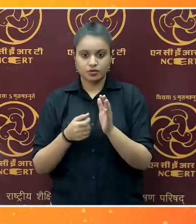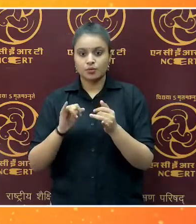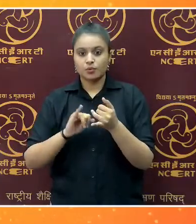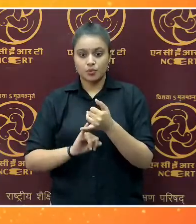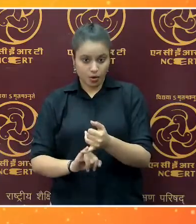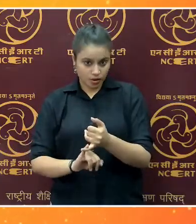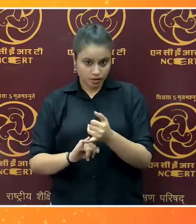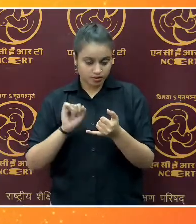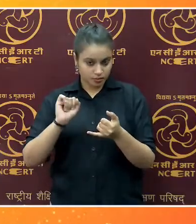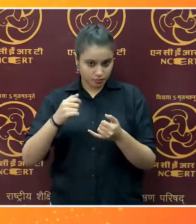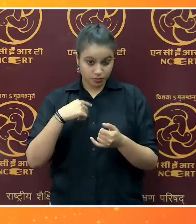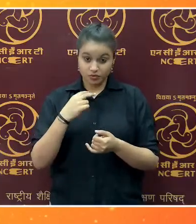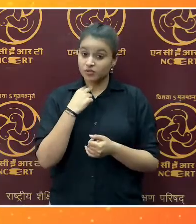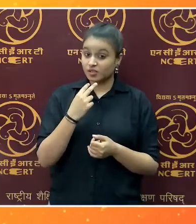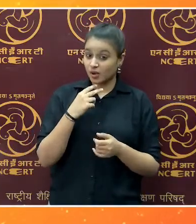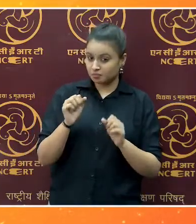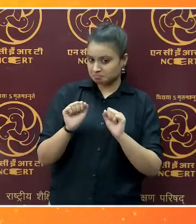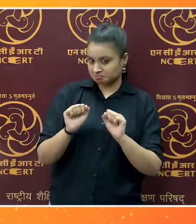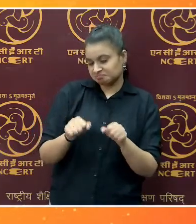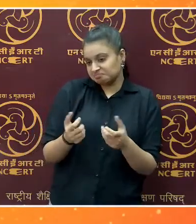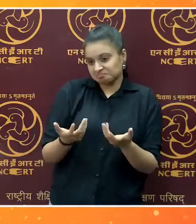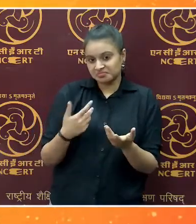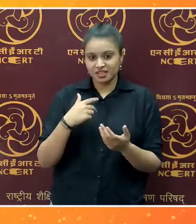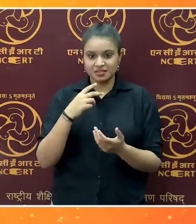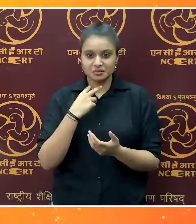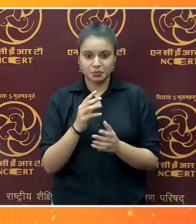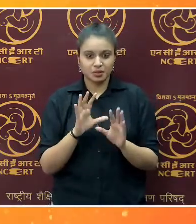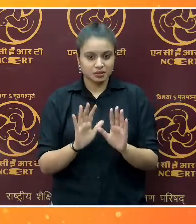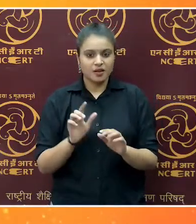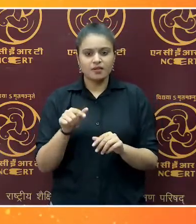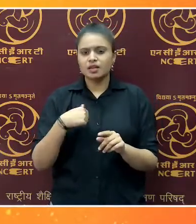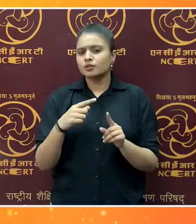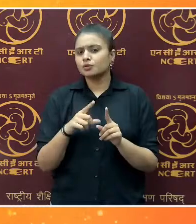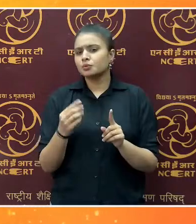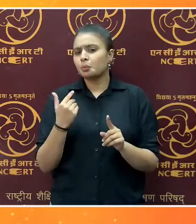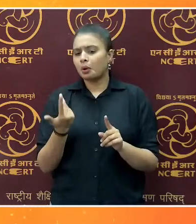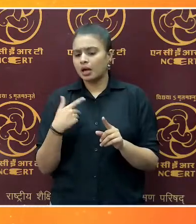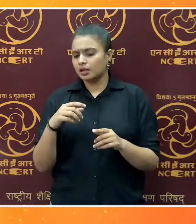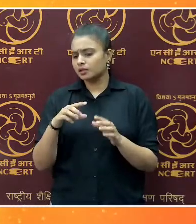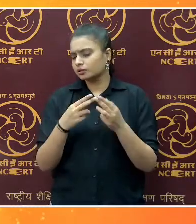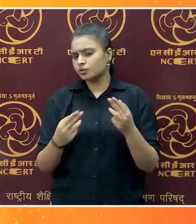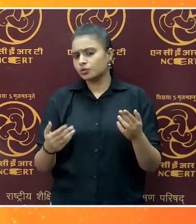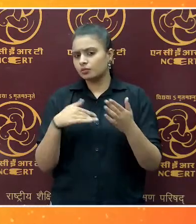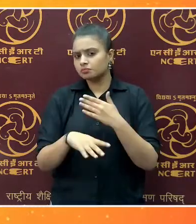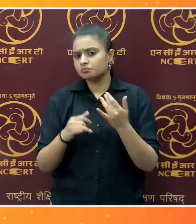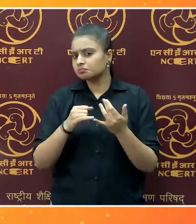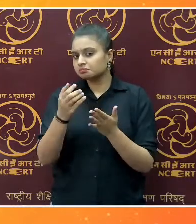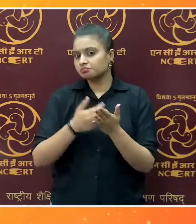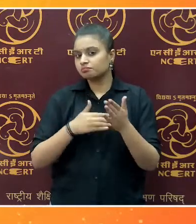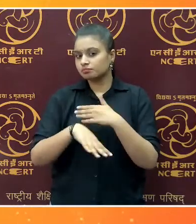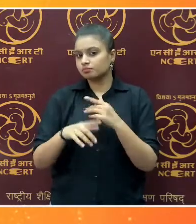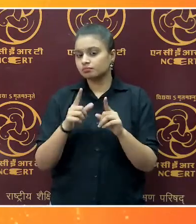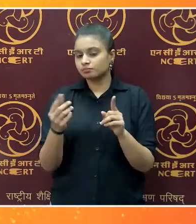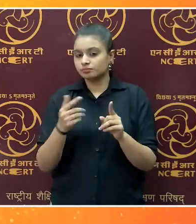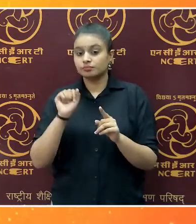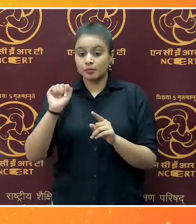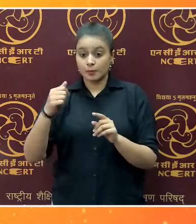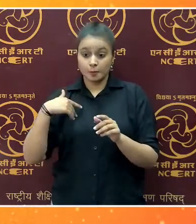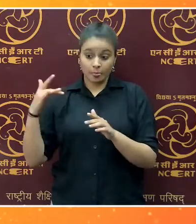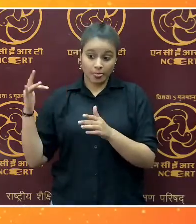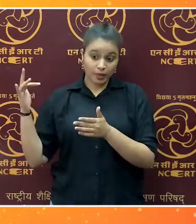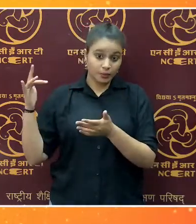So he also makes sound. Of course, he talks. But what is he doing in the story in the session today? He's come all the way